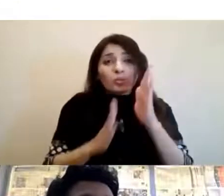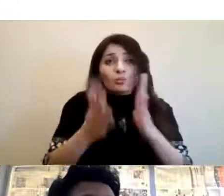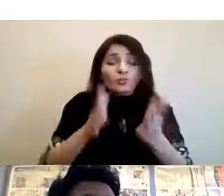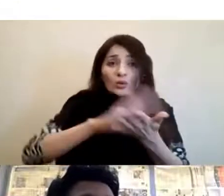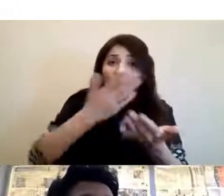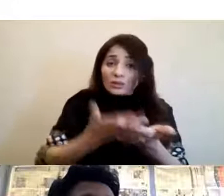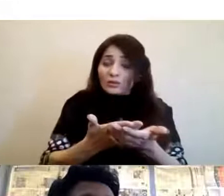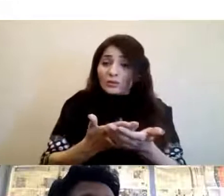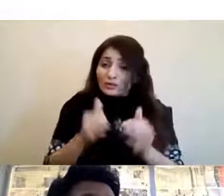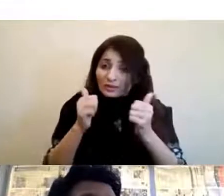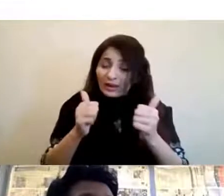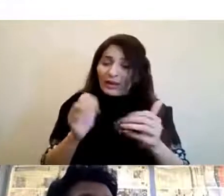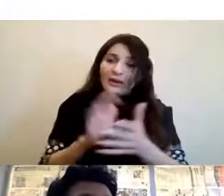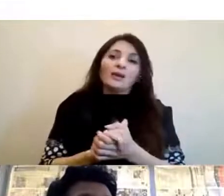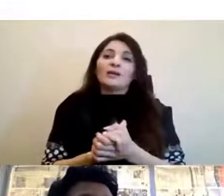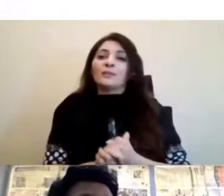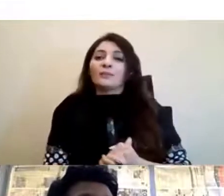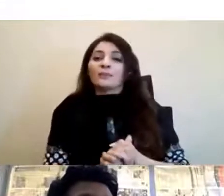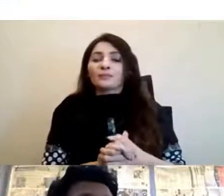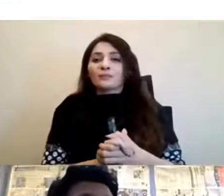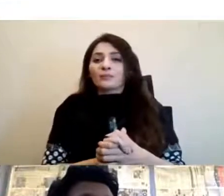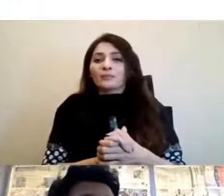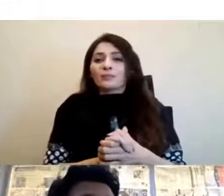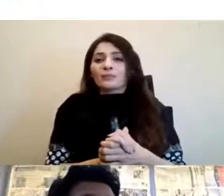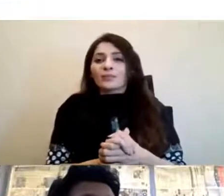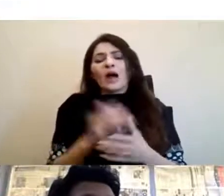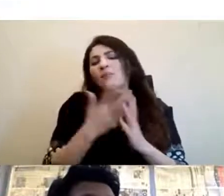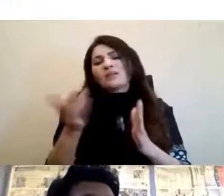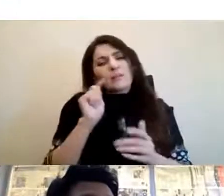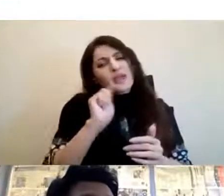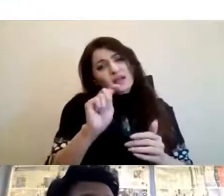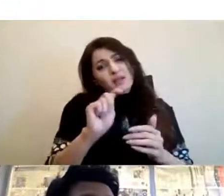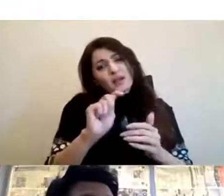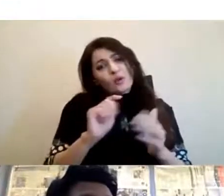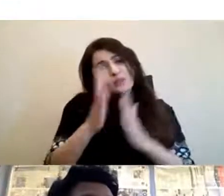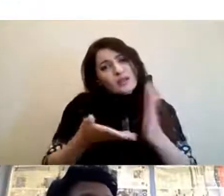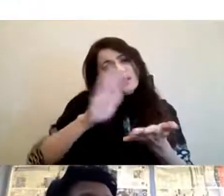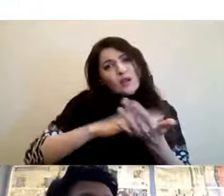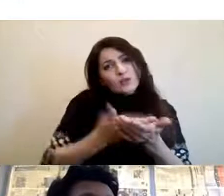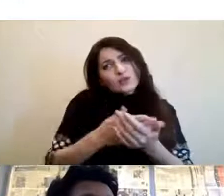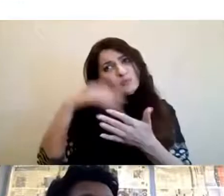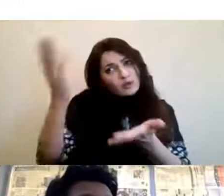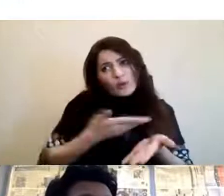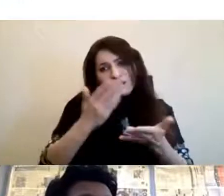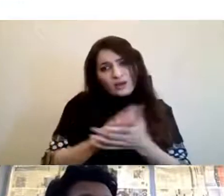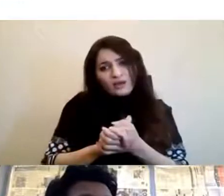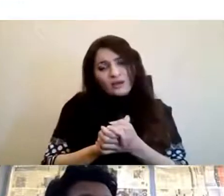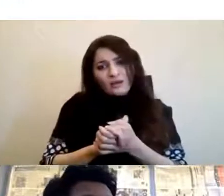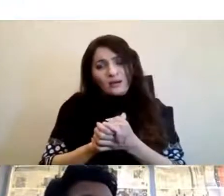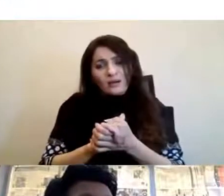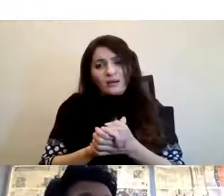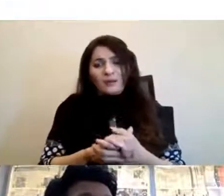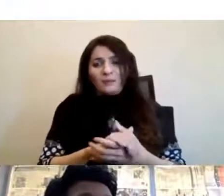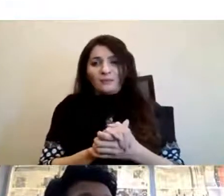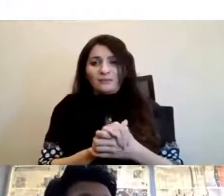solution on just one click. And it's, in short, you can say we are the Ubers or GRAP for sign language interpreters for the